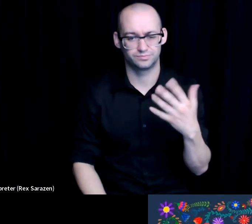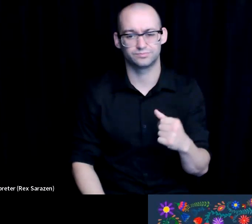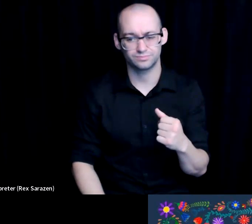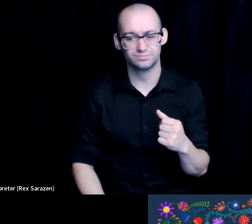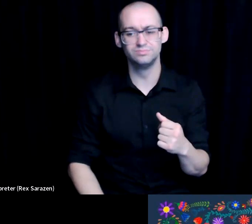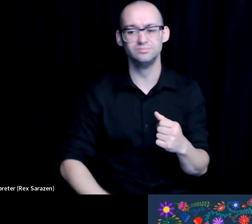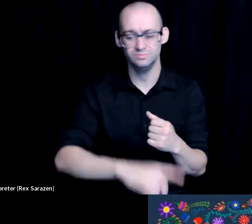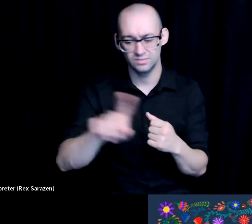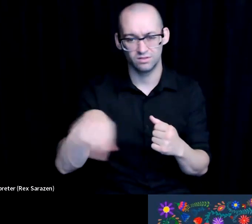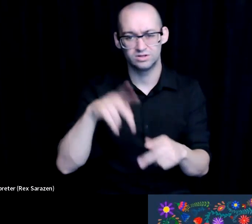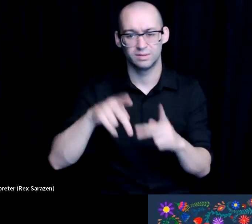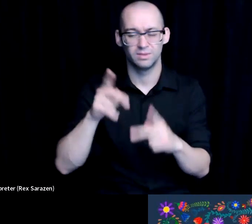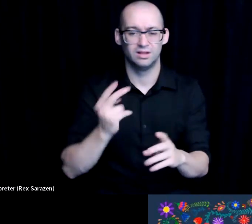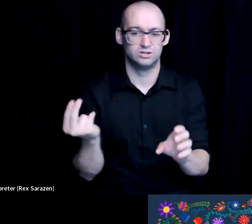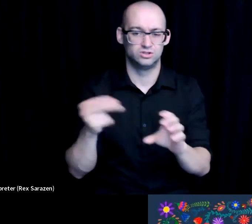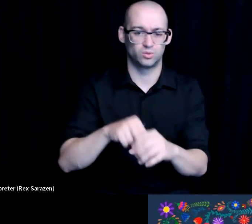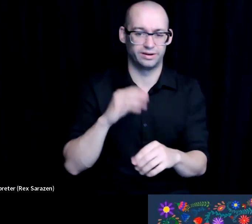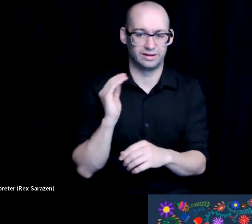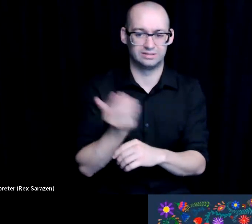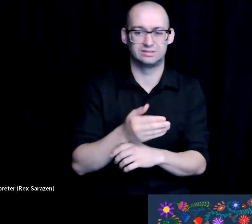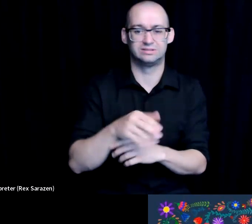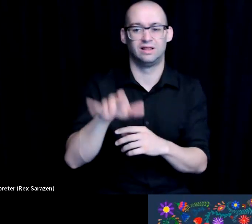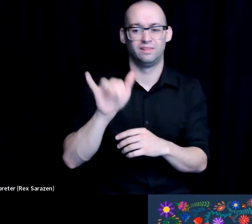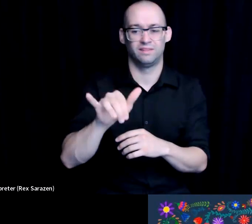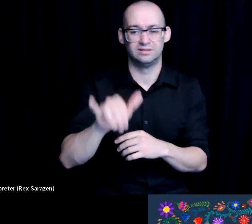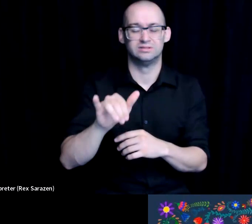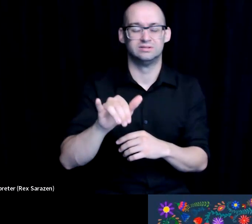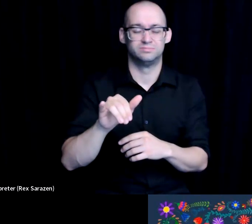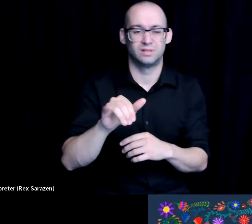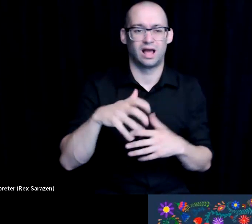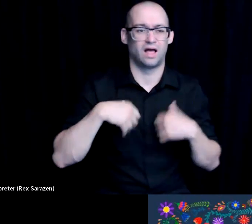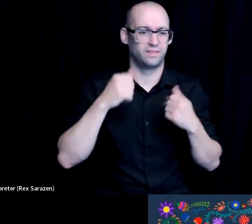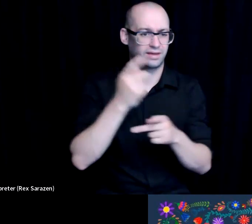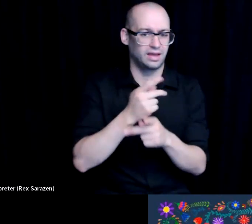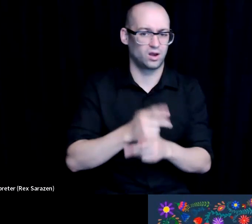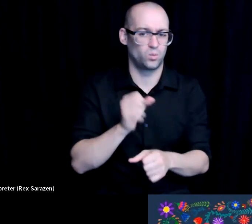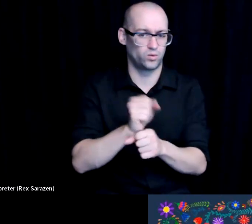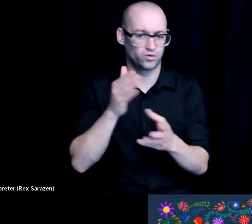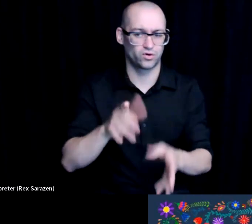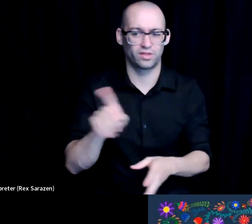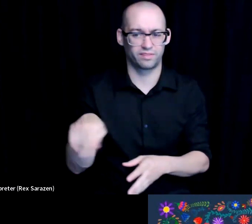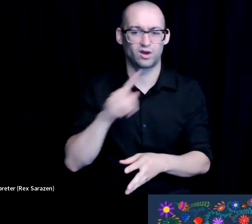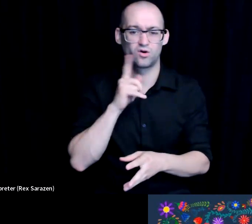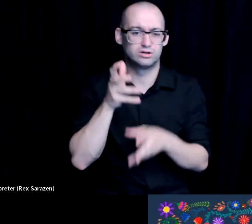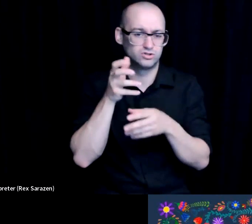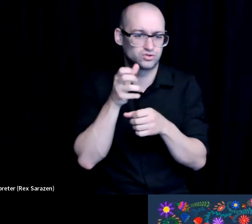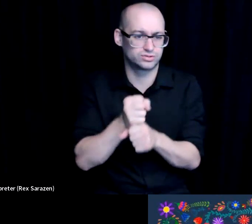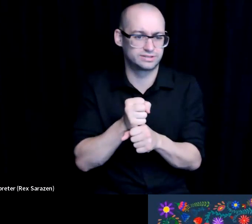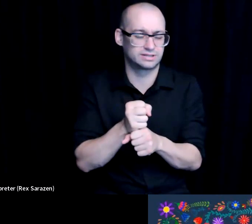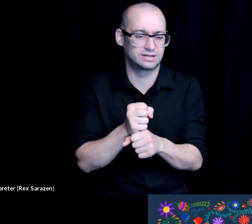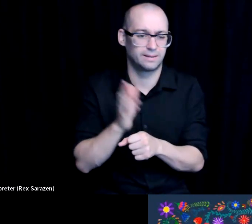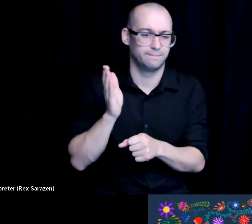mainly promotores, promotoras, community health workers. As we know, they are trusted messengers of the community and are key